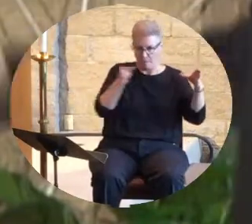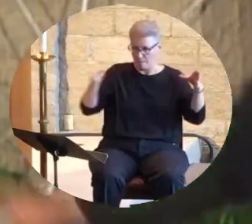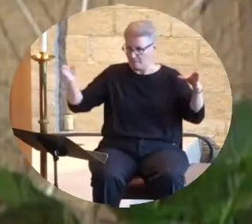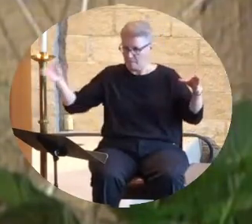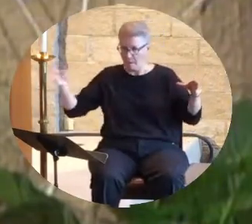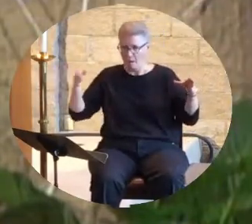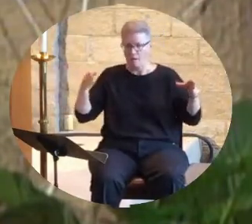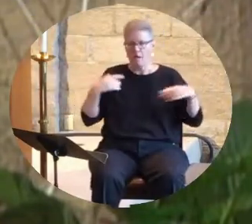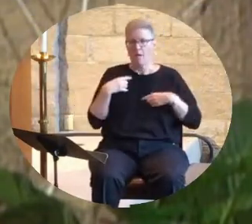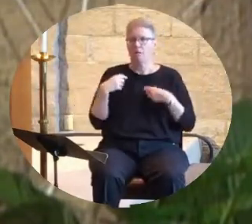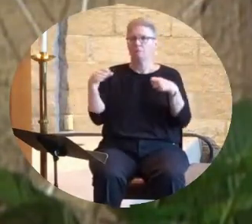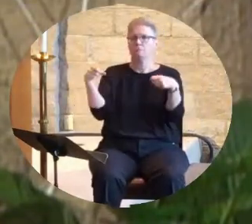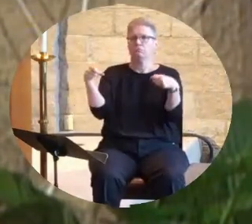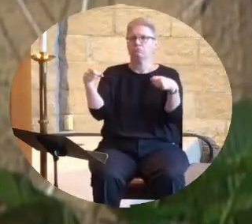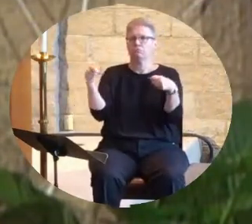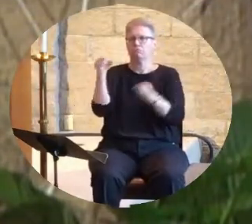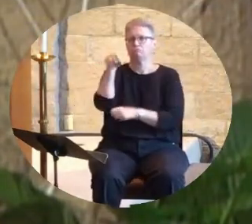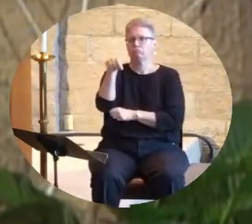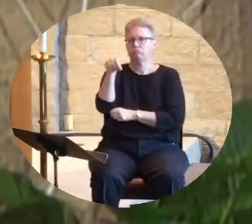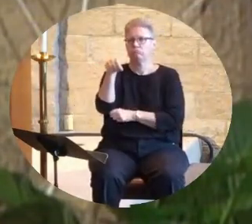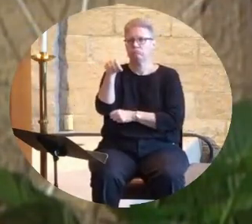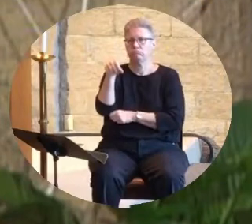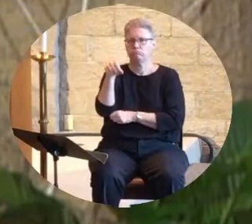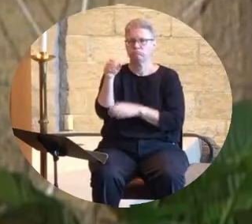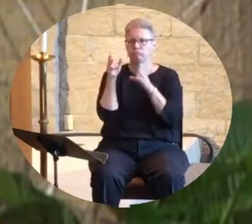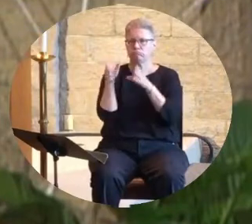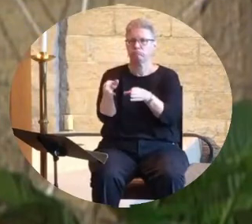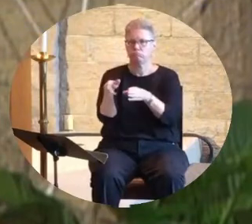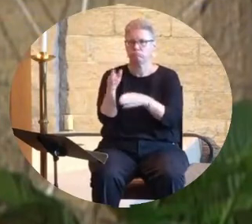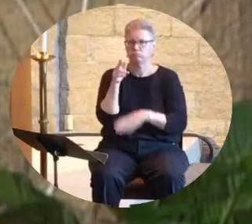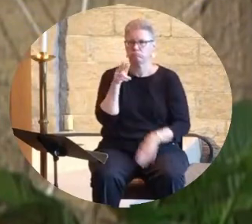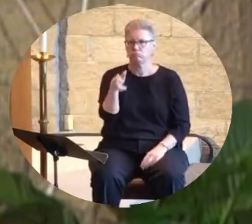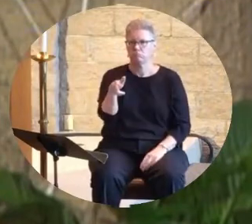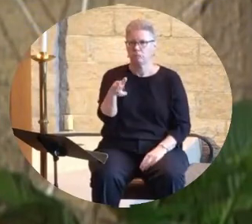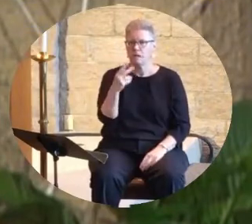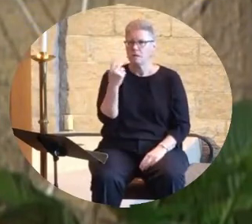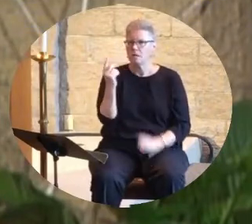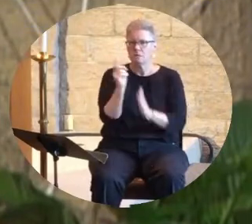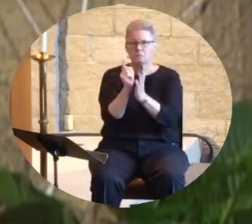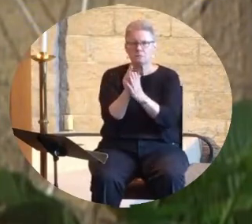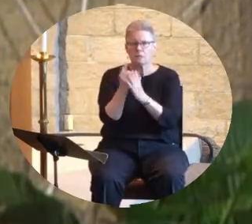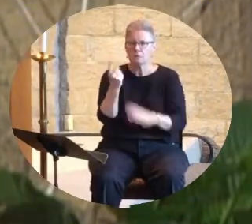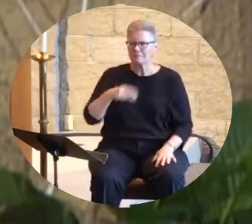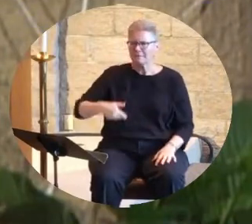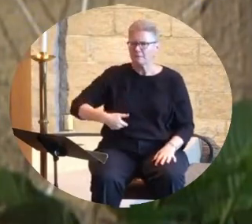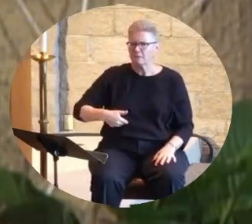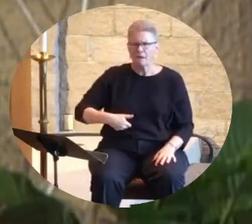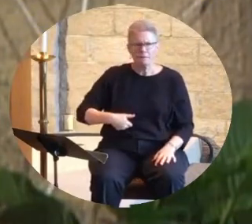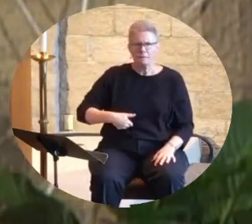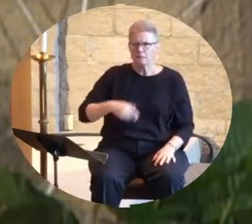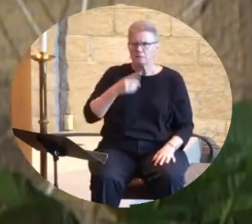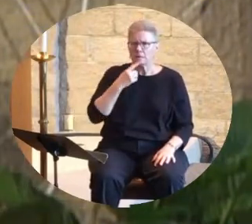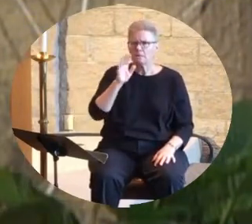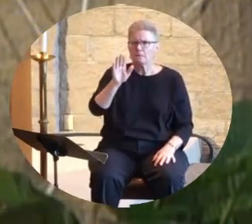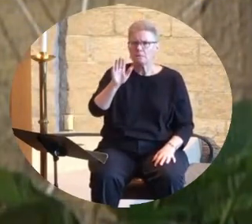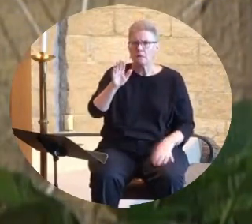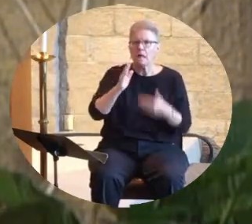driving. We're going down this road, and suddenly something inside of me said, "Take the next